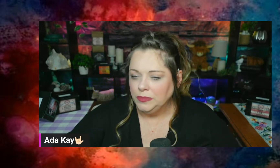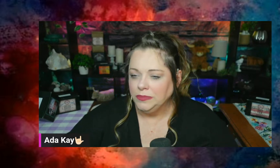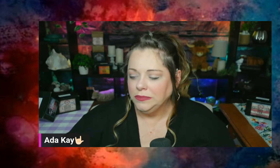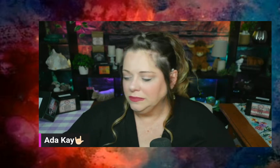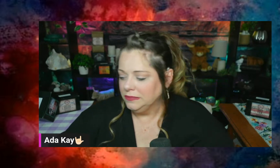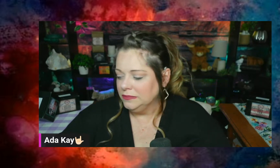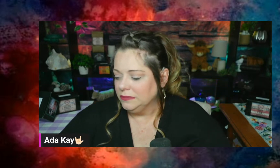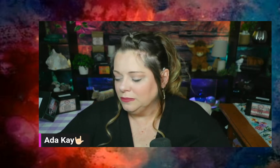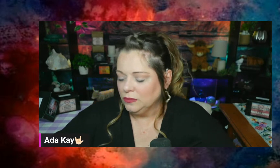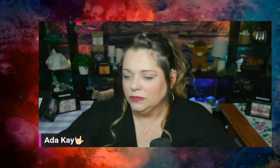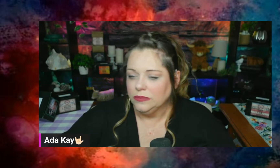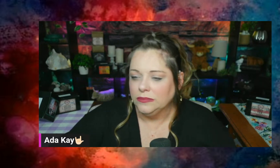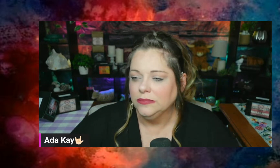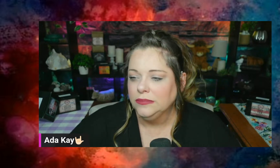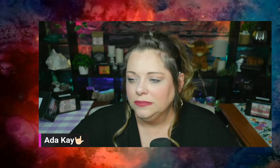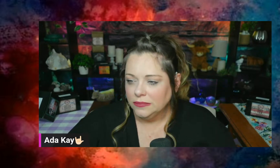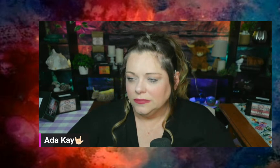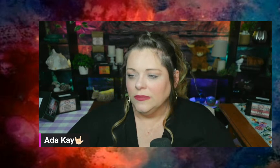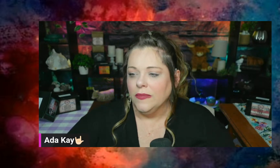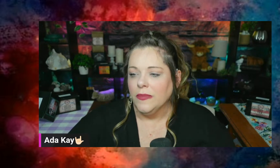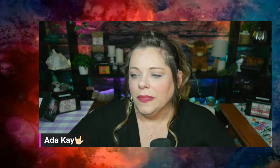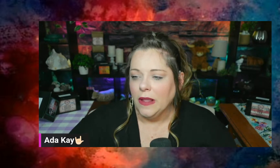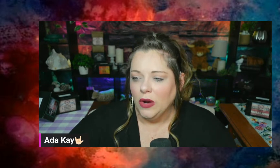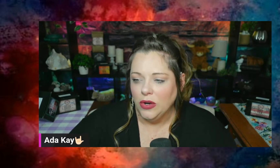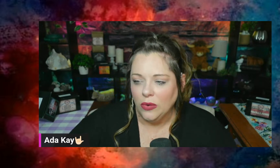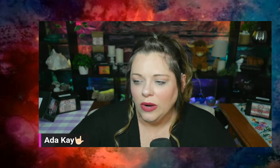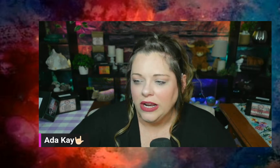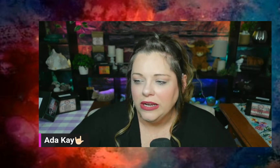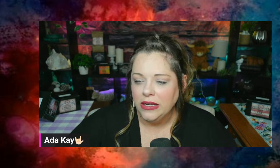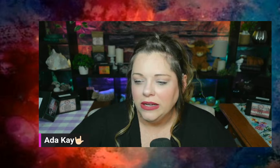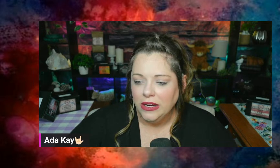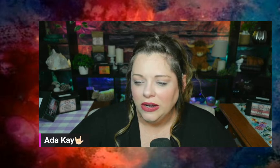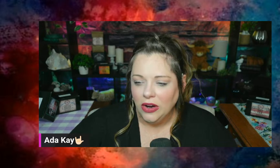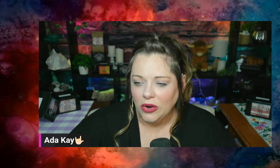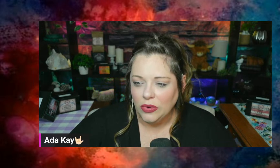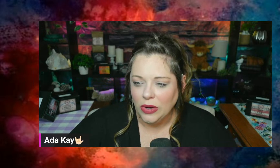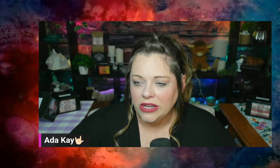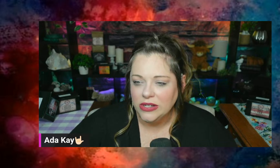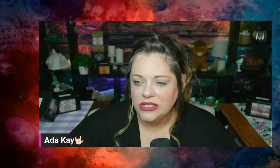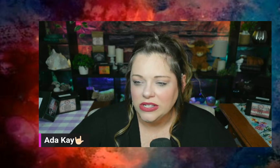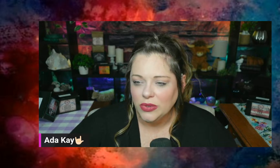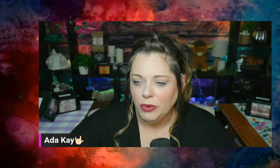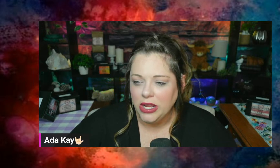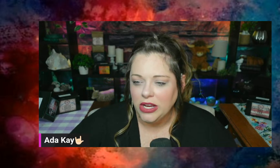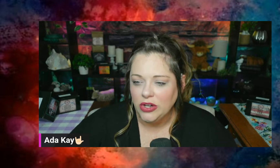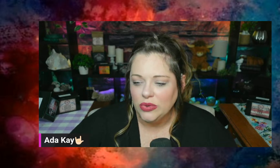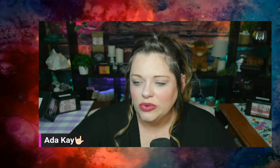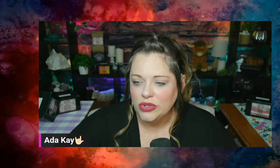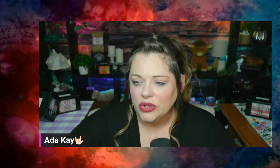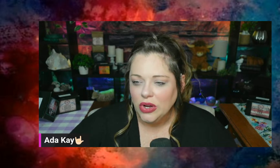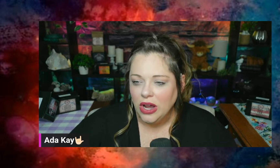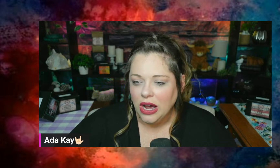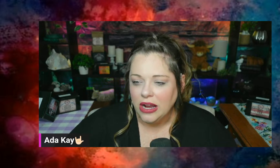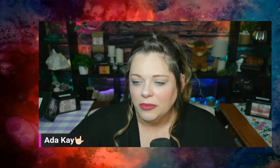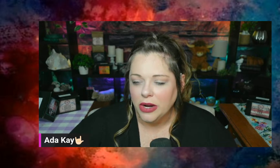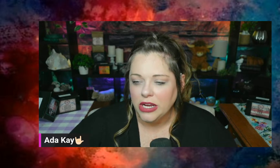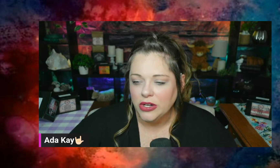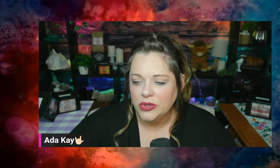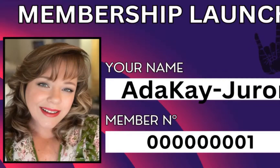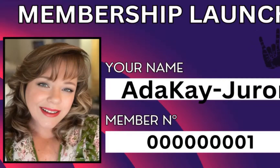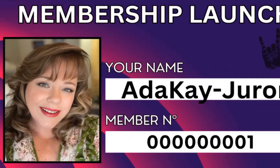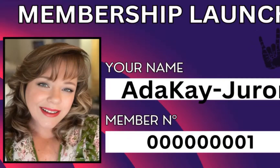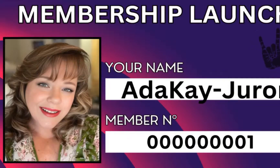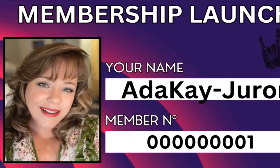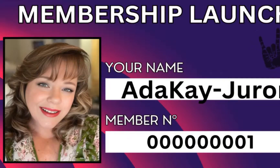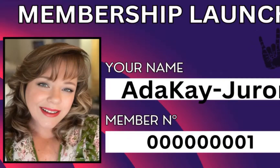ready? Breaking news. Are y'all ready? Are you ready to see the breaking news? I got breaking